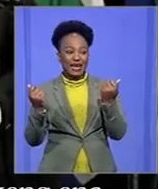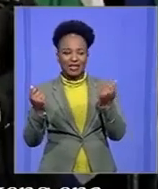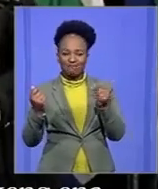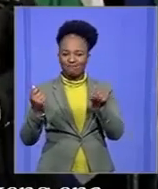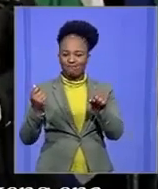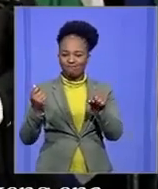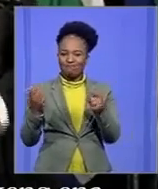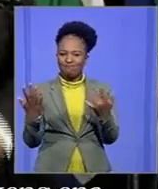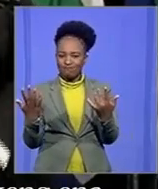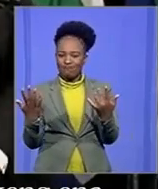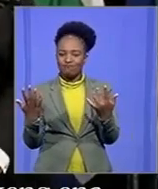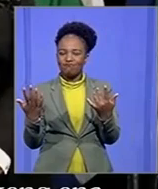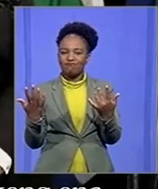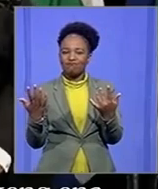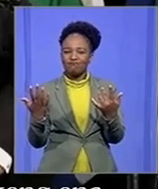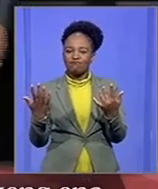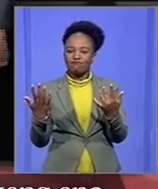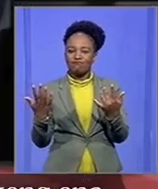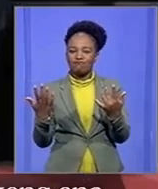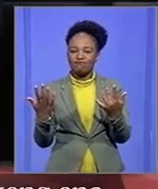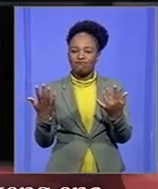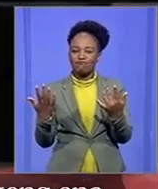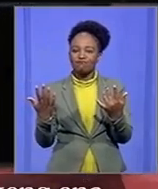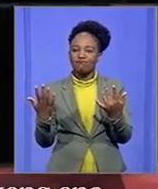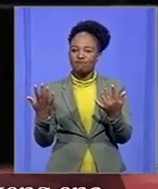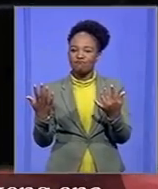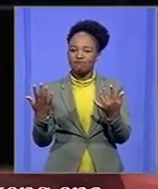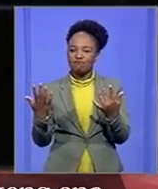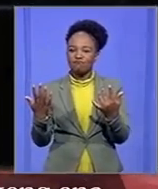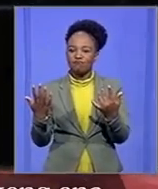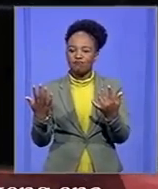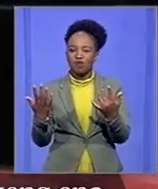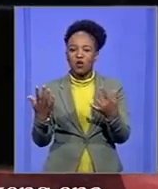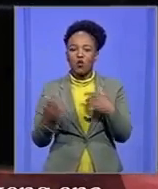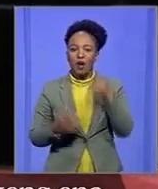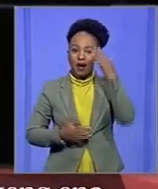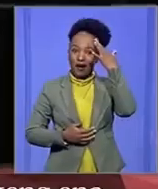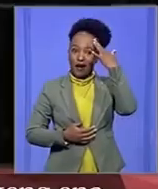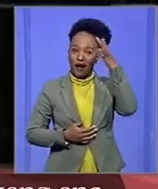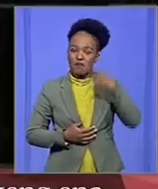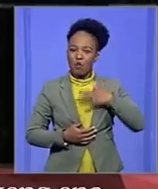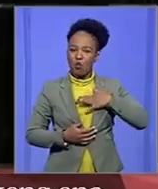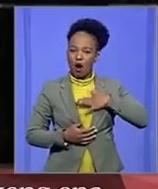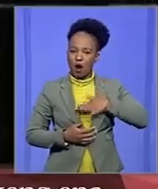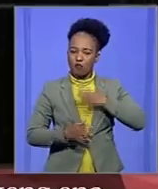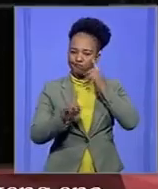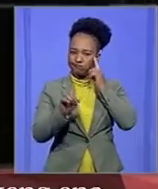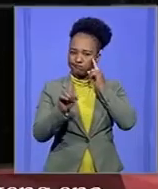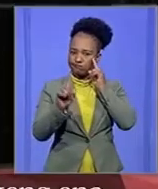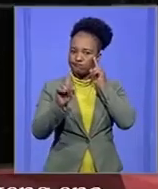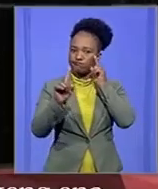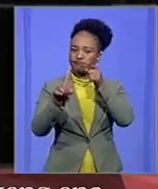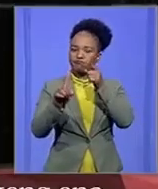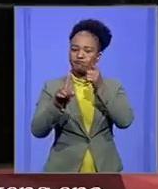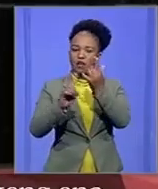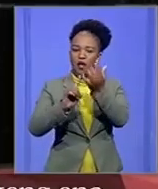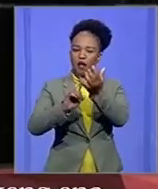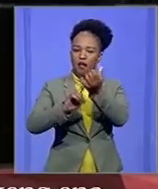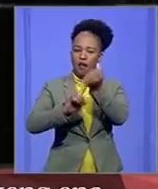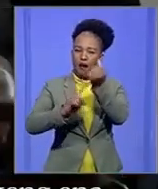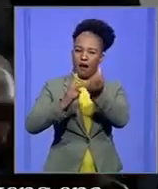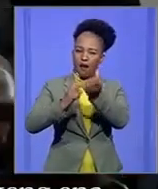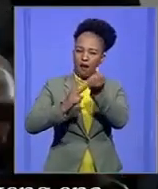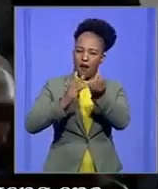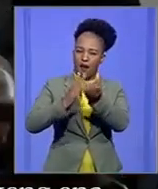ditšhelete gore go kgone go fitlhelelwa dilo tse e leng gore puso e batla go di fitlhelela bogolosegolo go